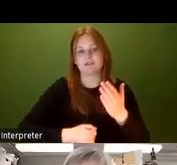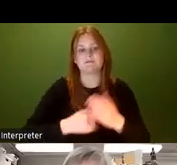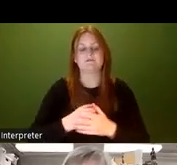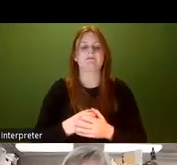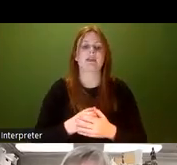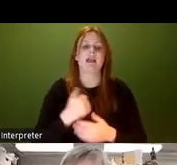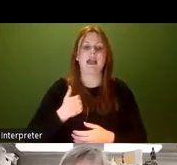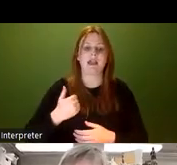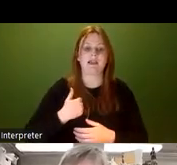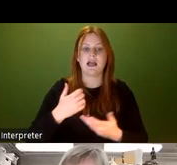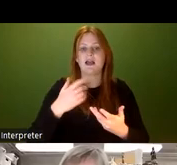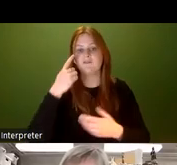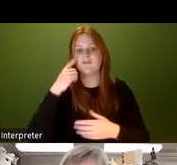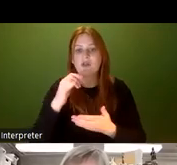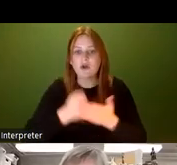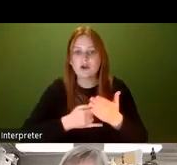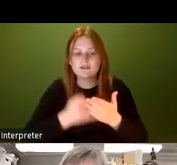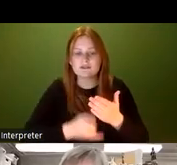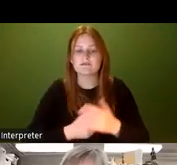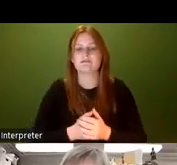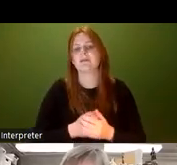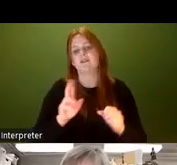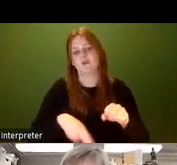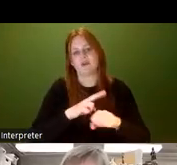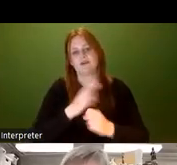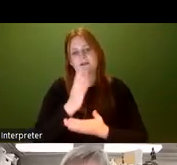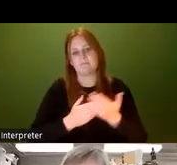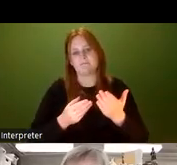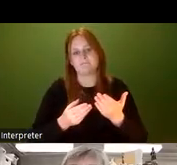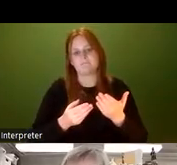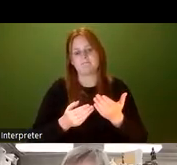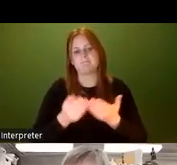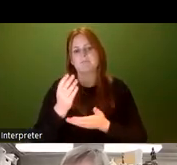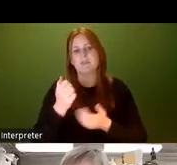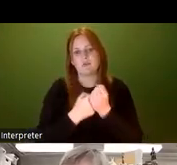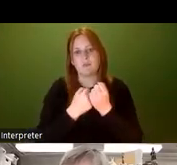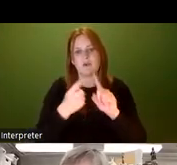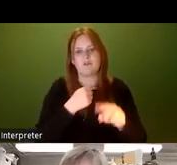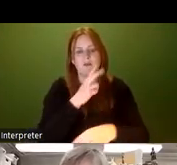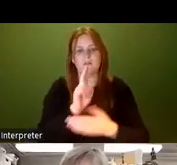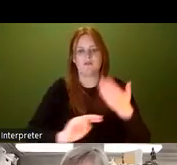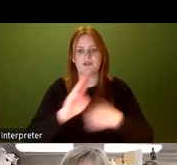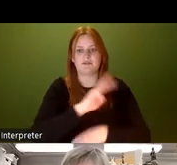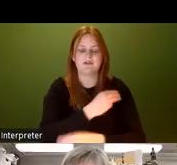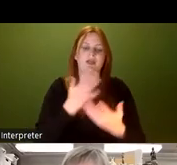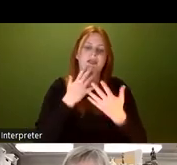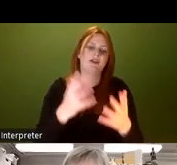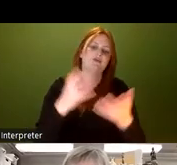plus certainly some offerings from the University of Manitoba. Thank you very much.